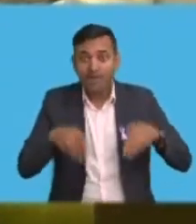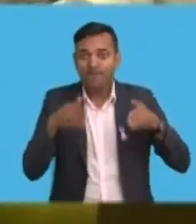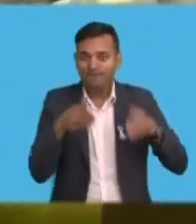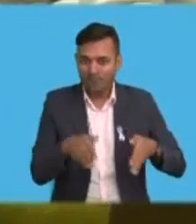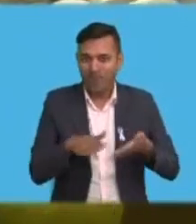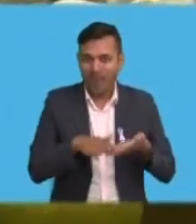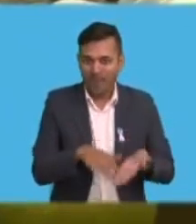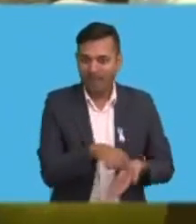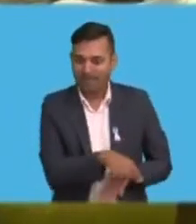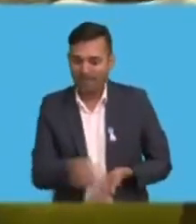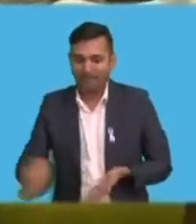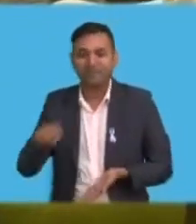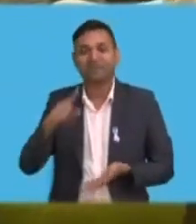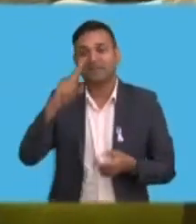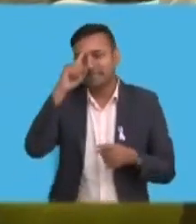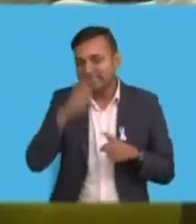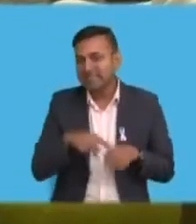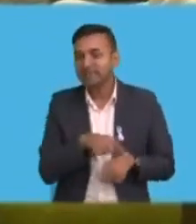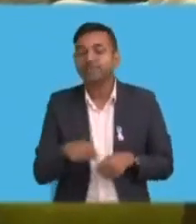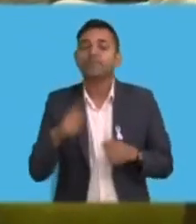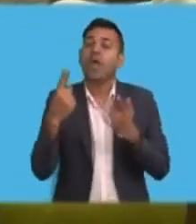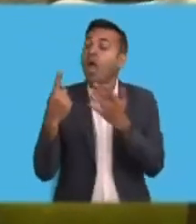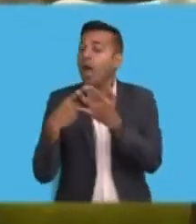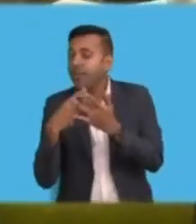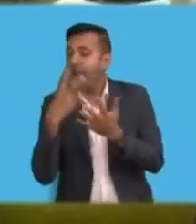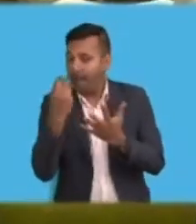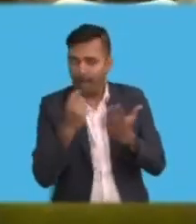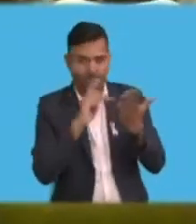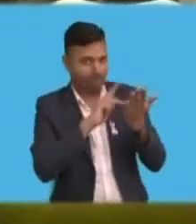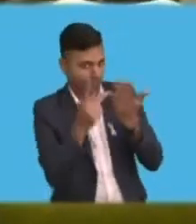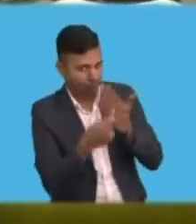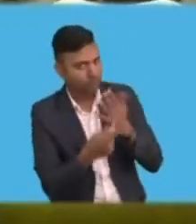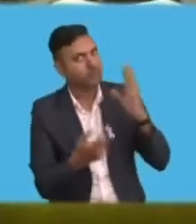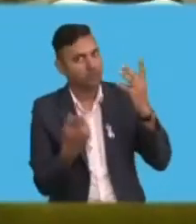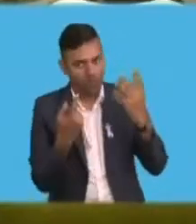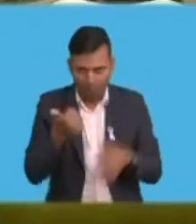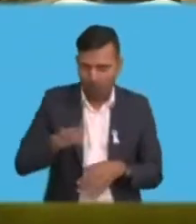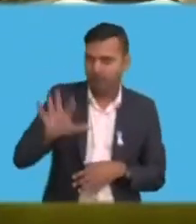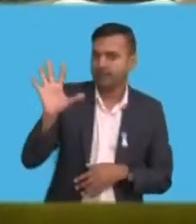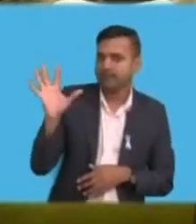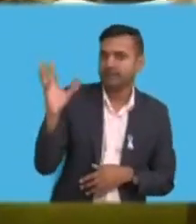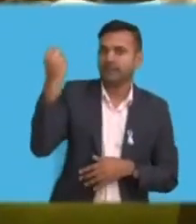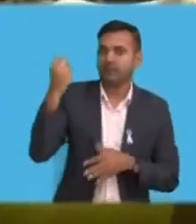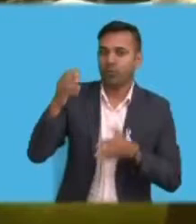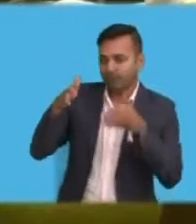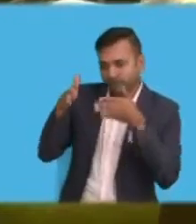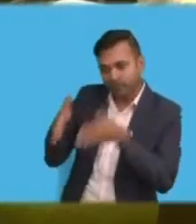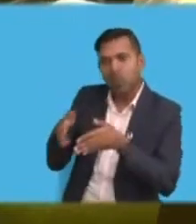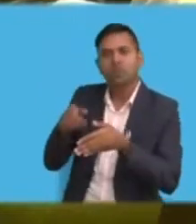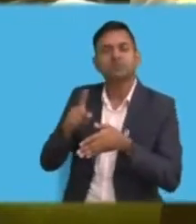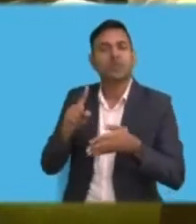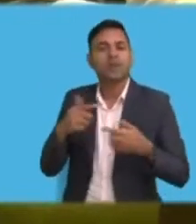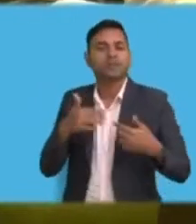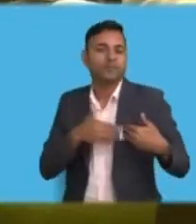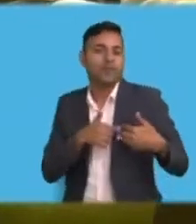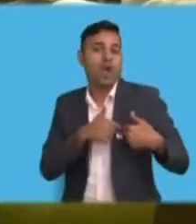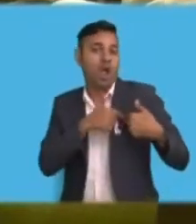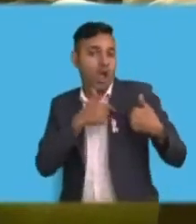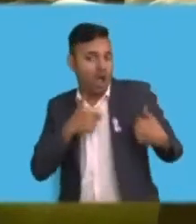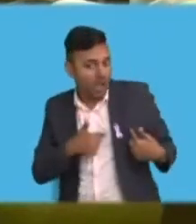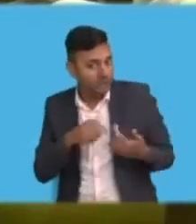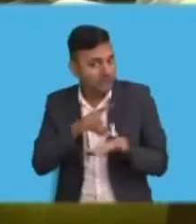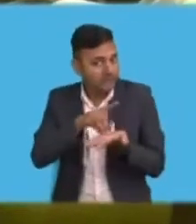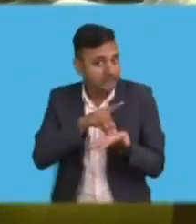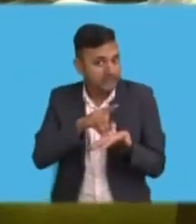program that is running quite successfully in terms of public health is focused on rheumatic heart disease, which is currently affecting 1